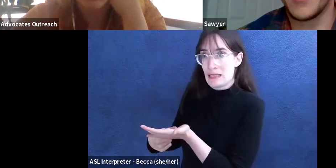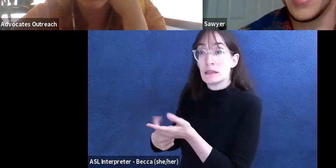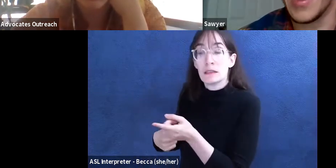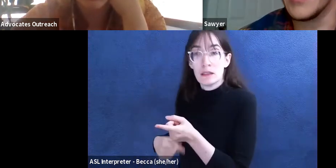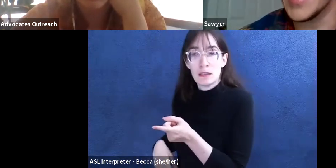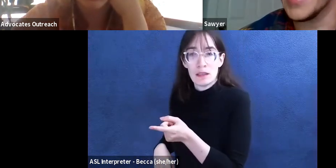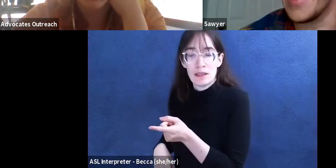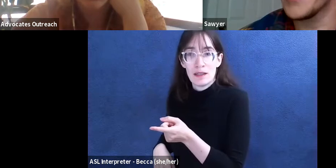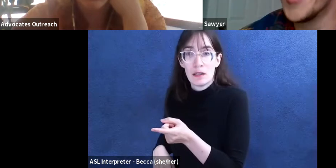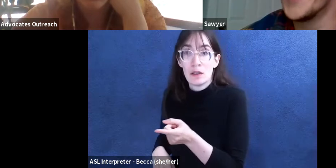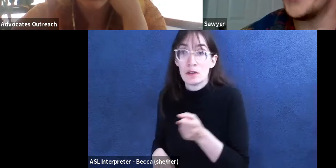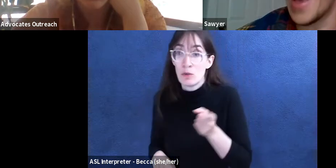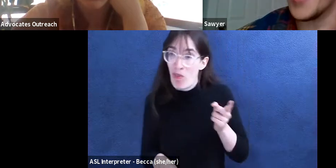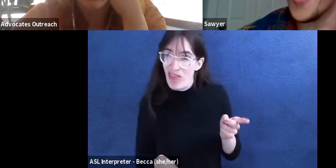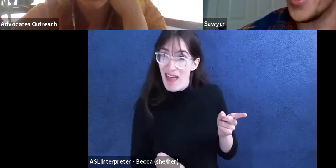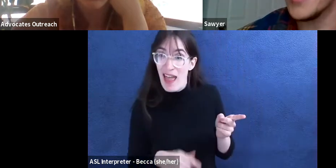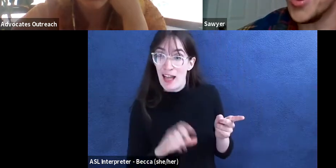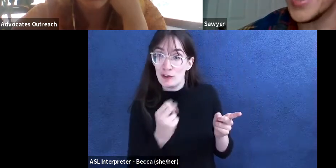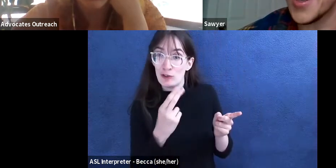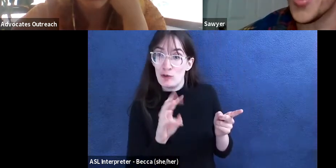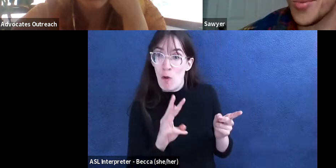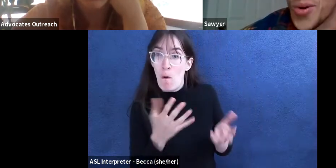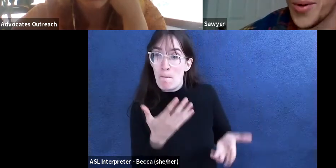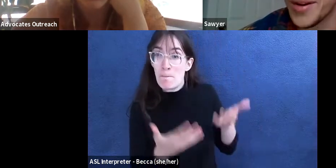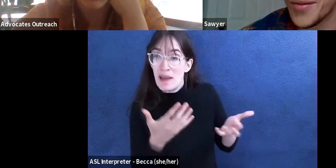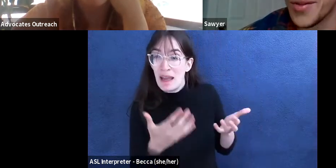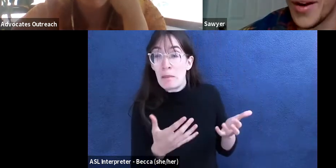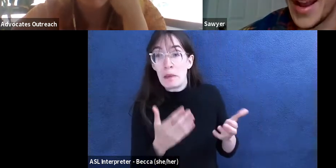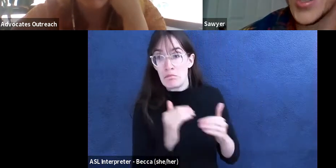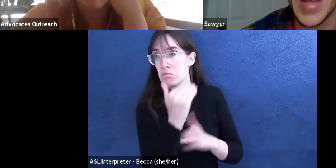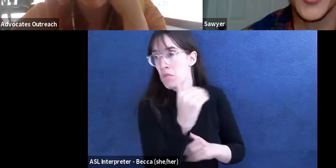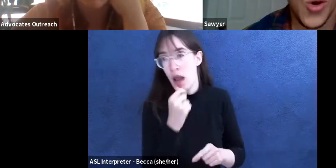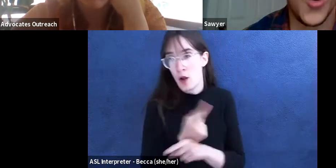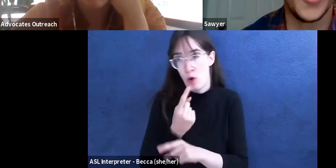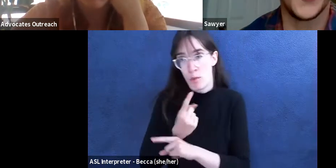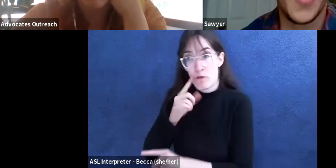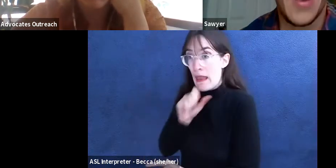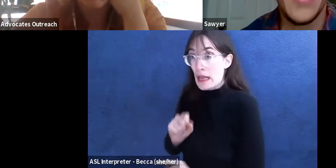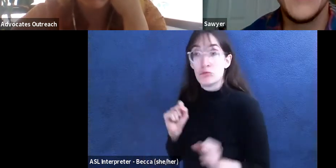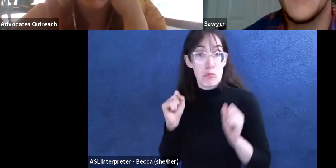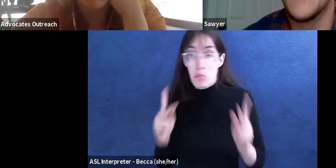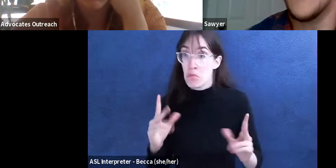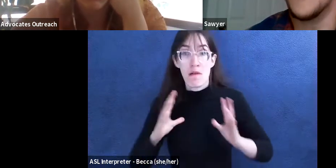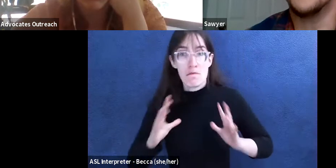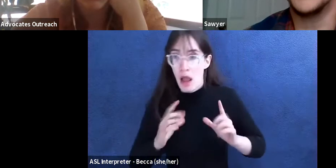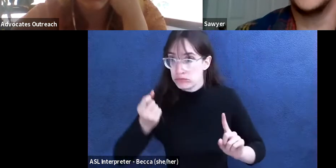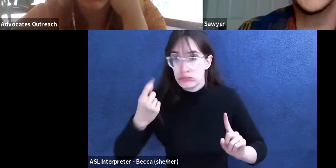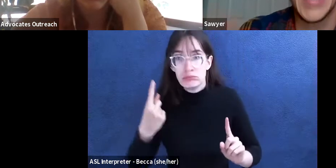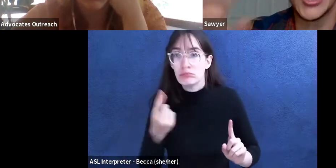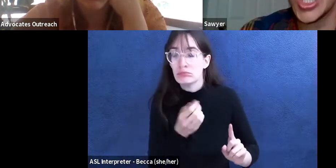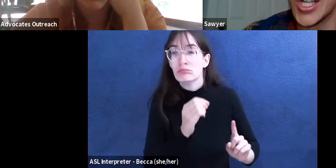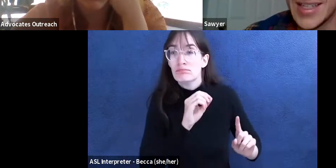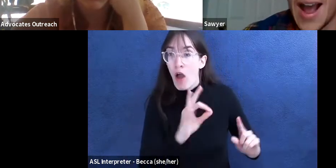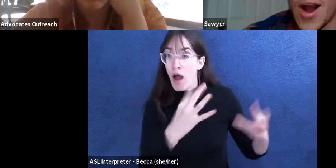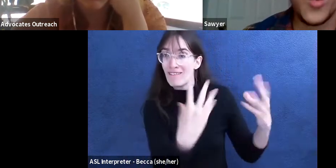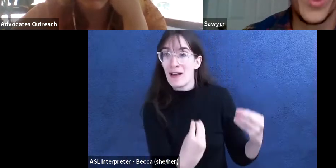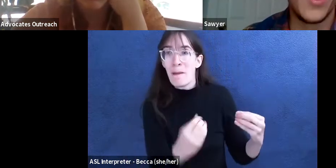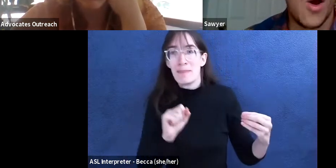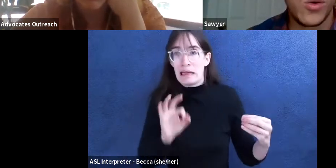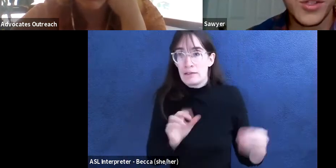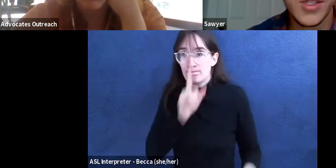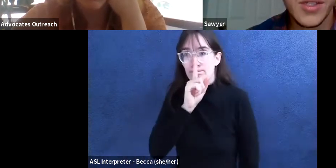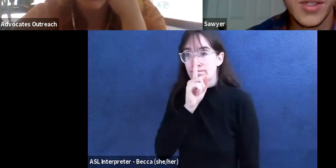naturally. But again, if we kind of avoid it as much as possible until something